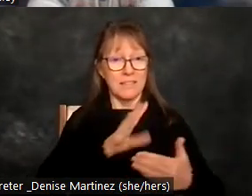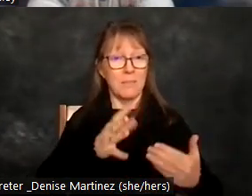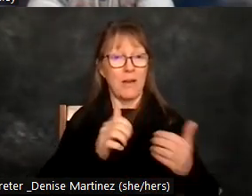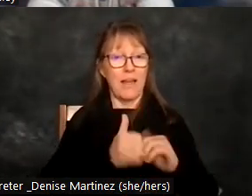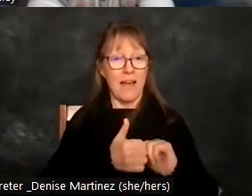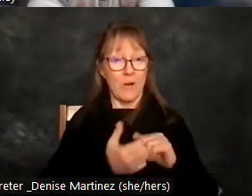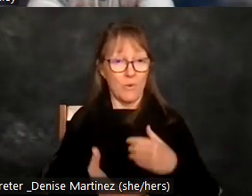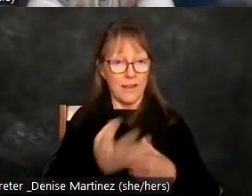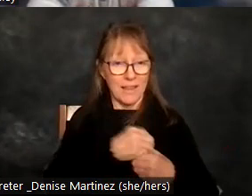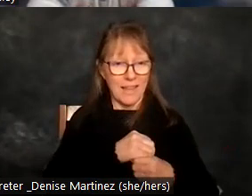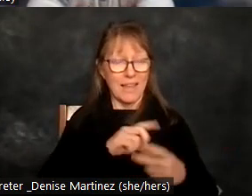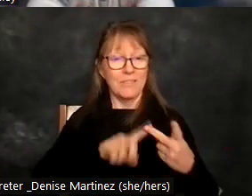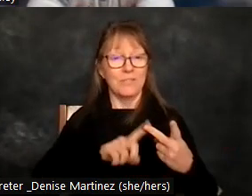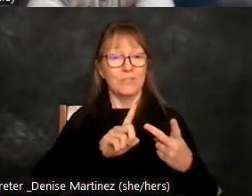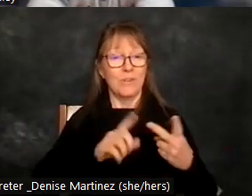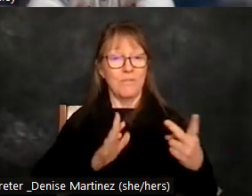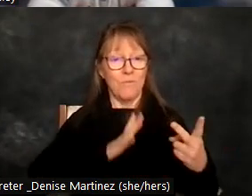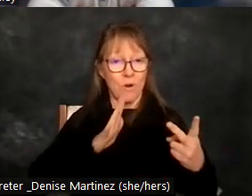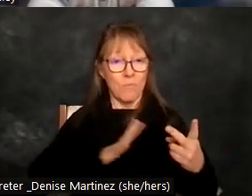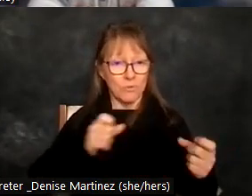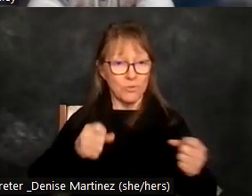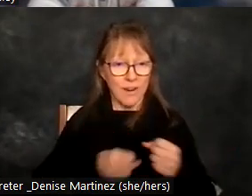formal strategy and whatnot, but we